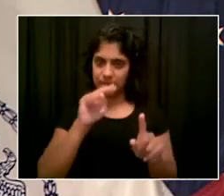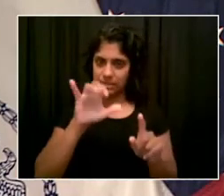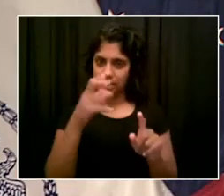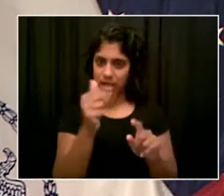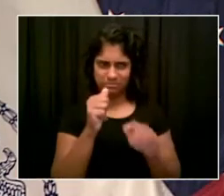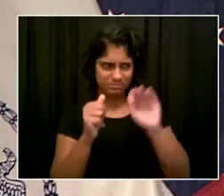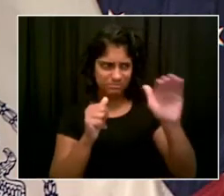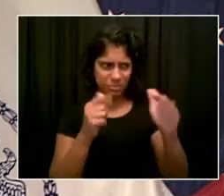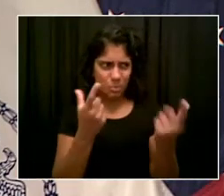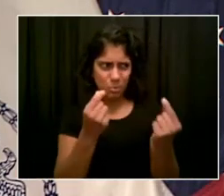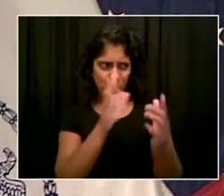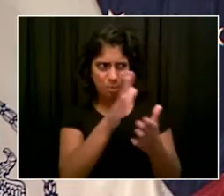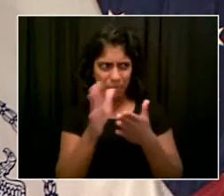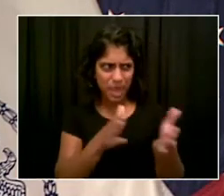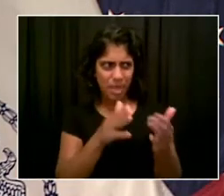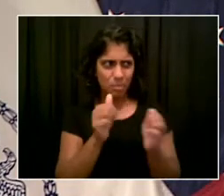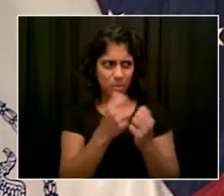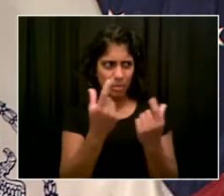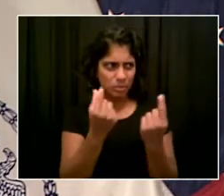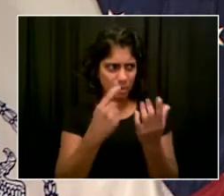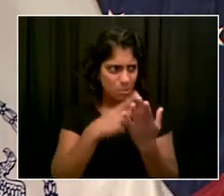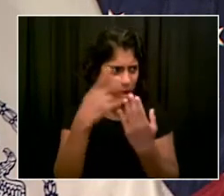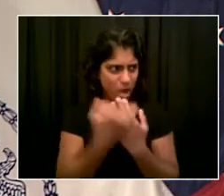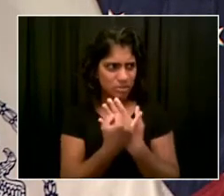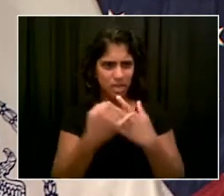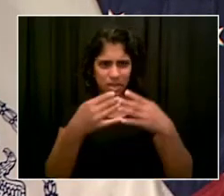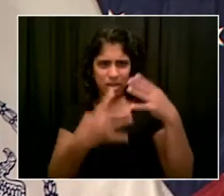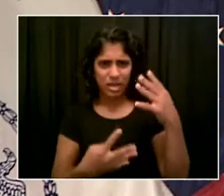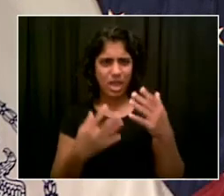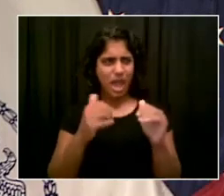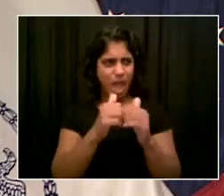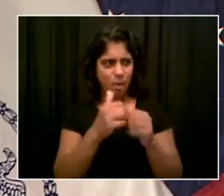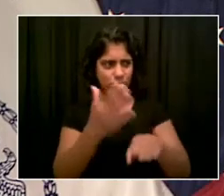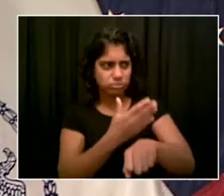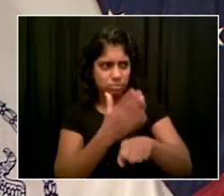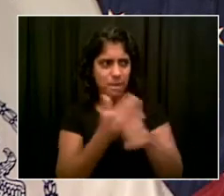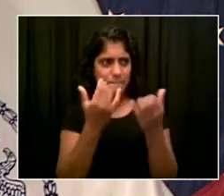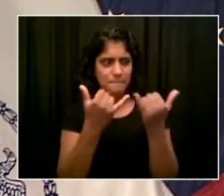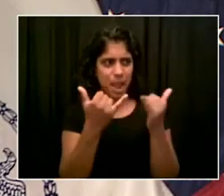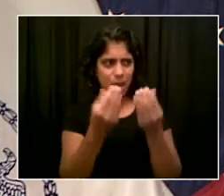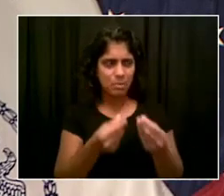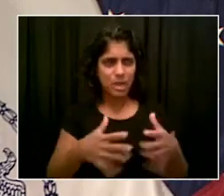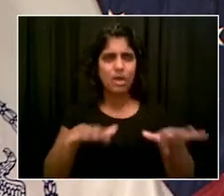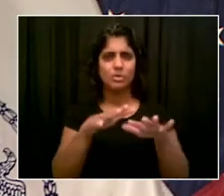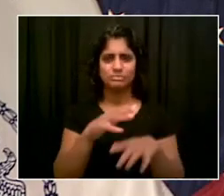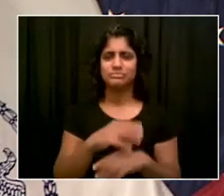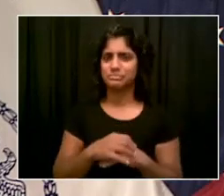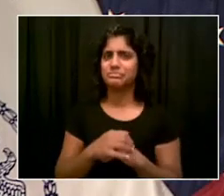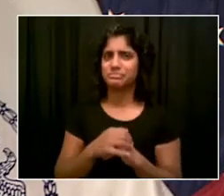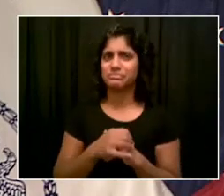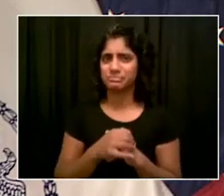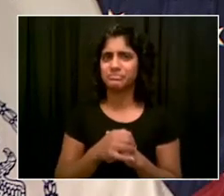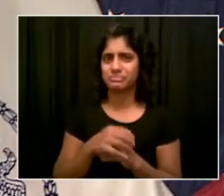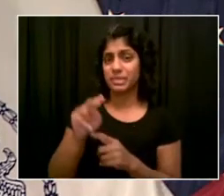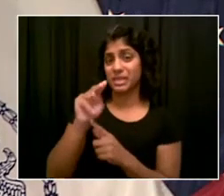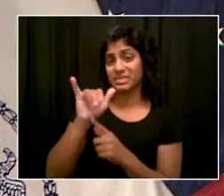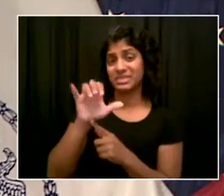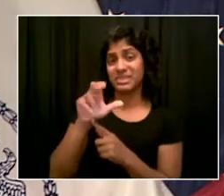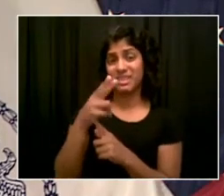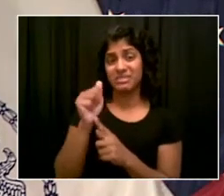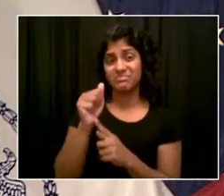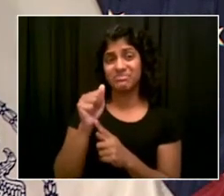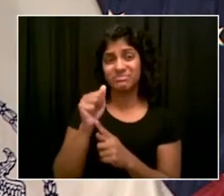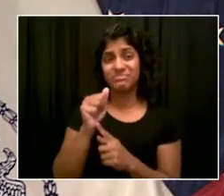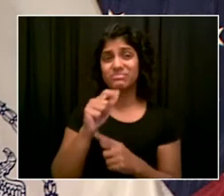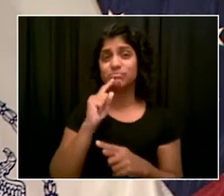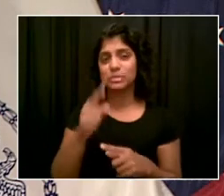a timeline, the whole 9 yards. A lot of improvements have happened in NYCHA on the most urgent issues. Obviously, the